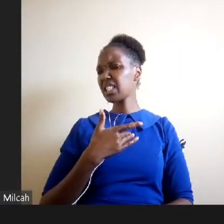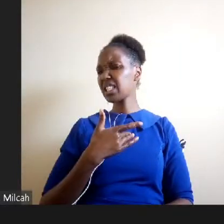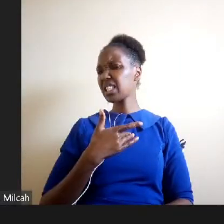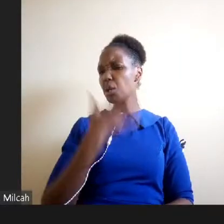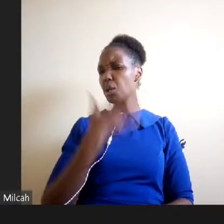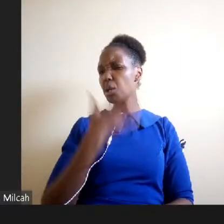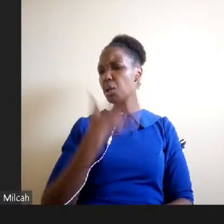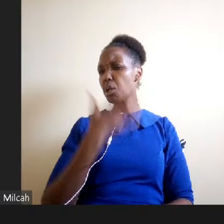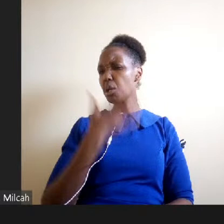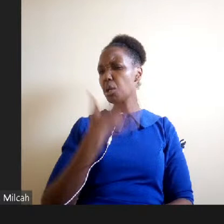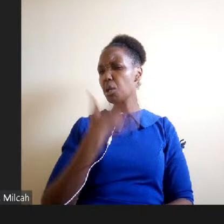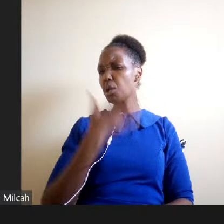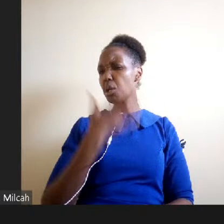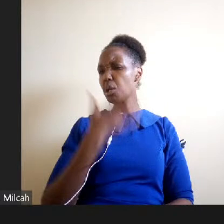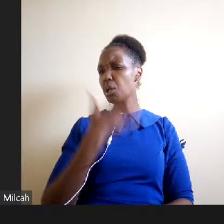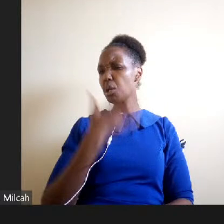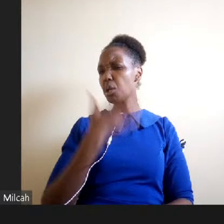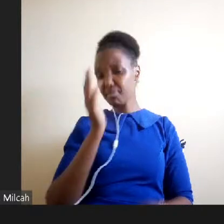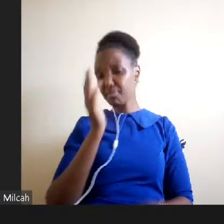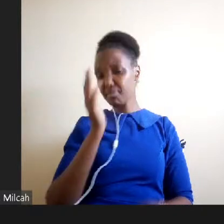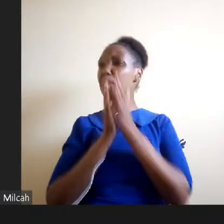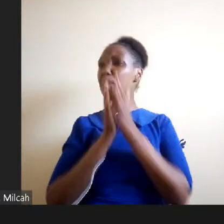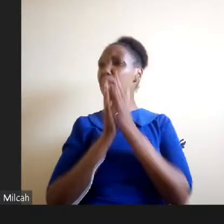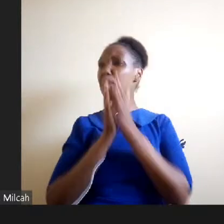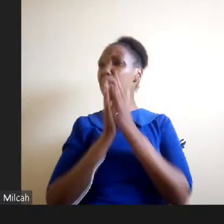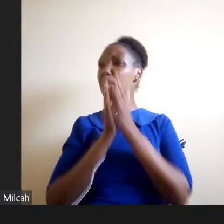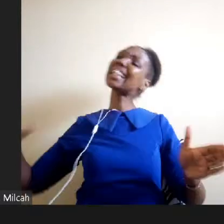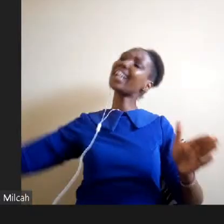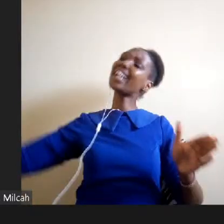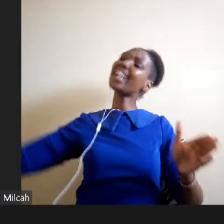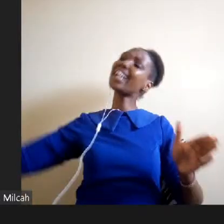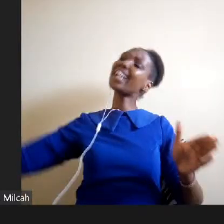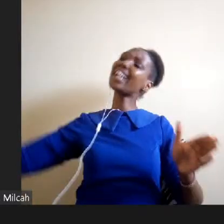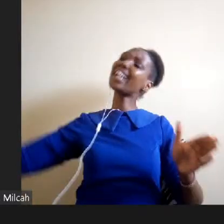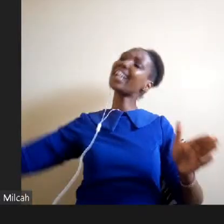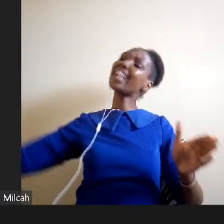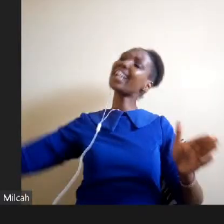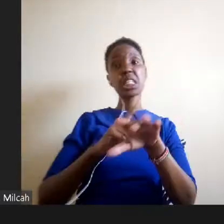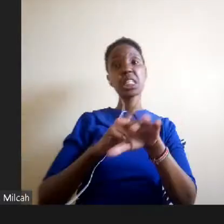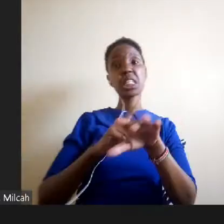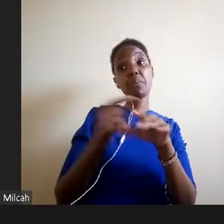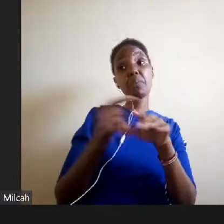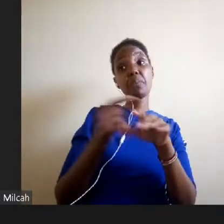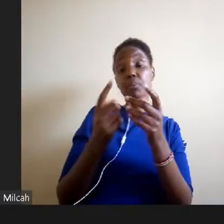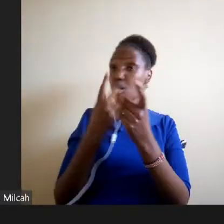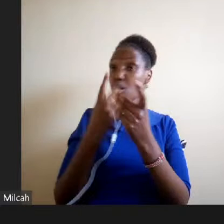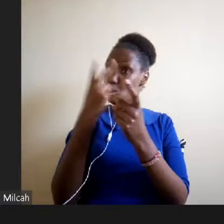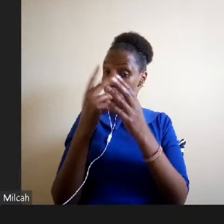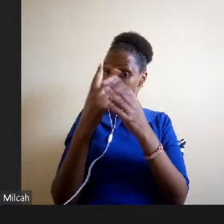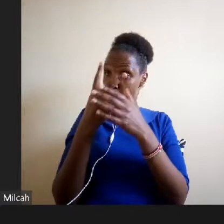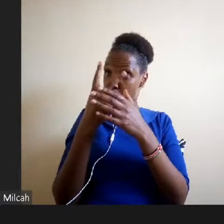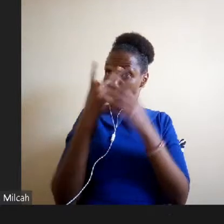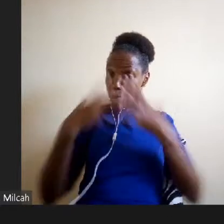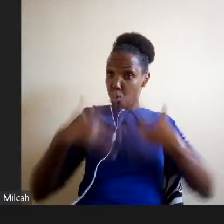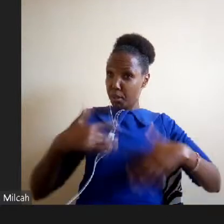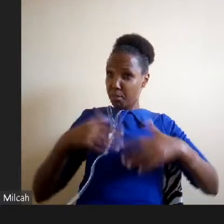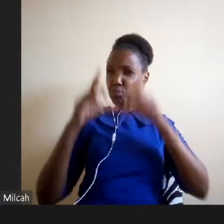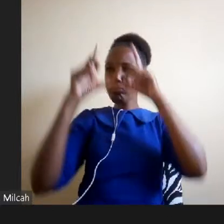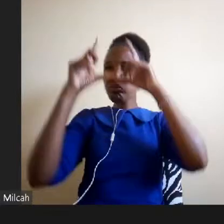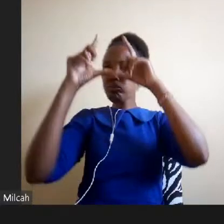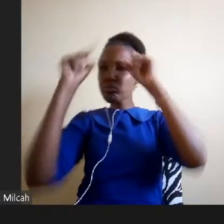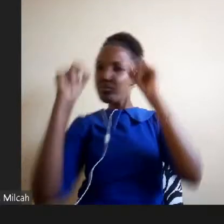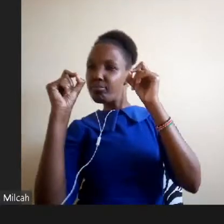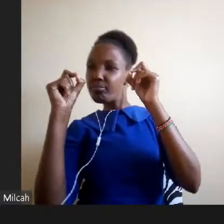public platforms. So we'll have what was probably something private between two people, somebody screenshotting it and sending it to